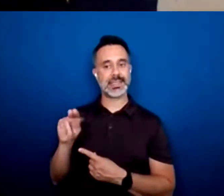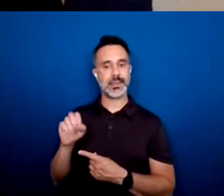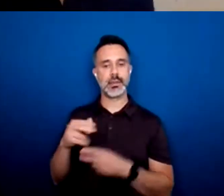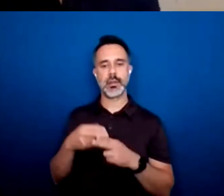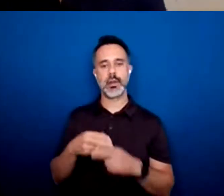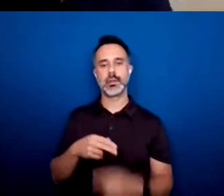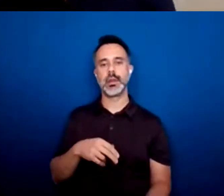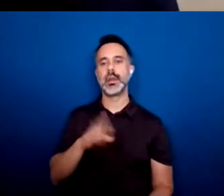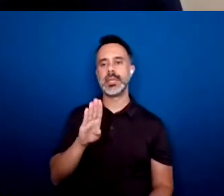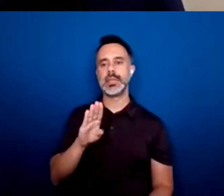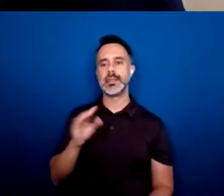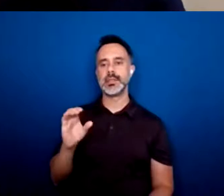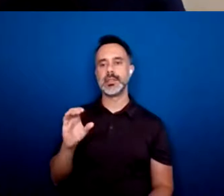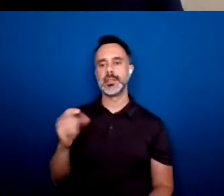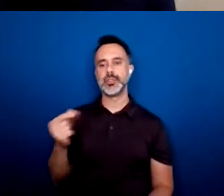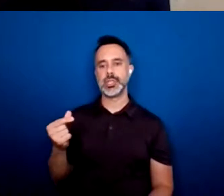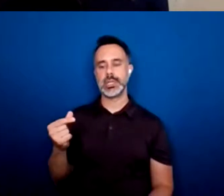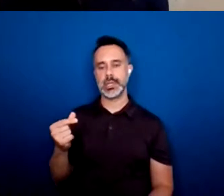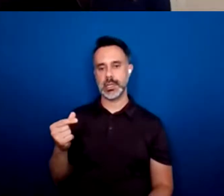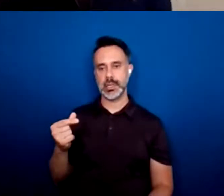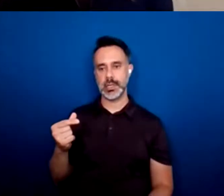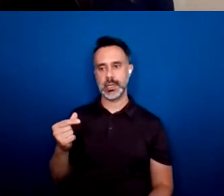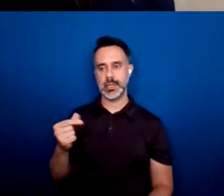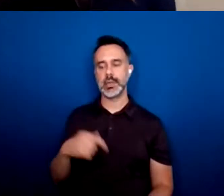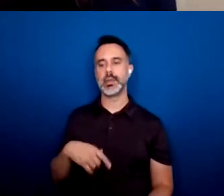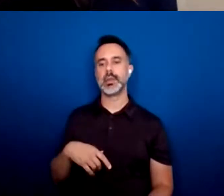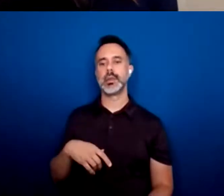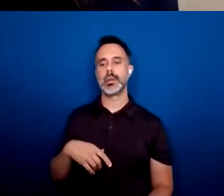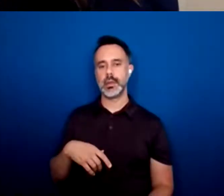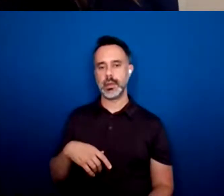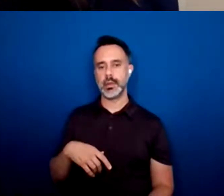BCG. It is a